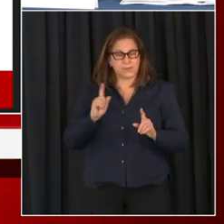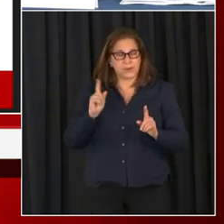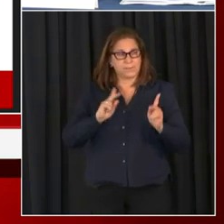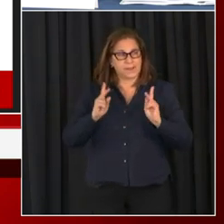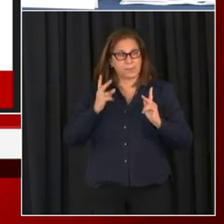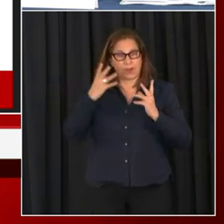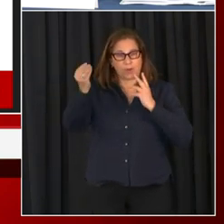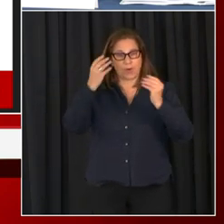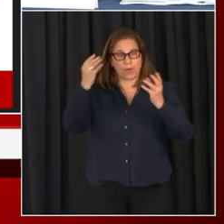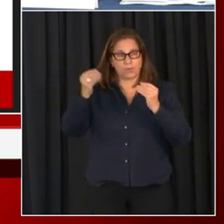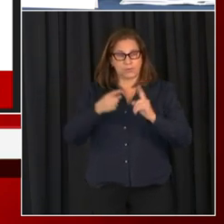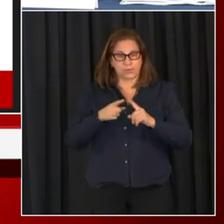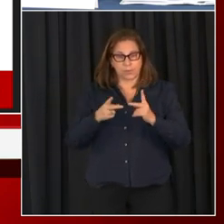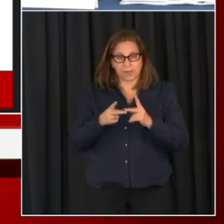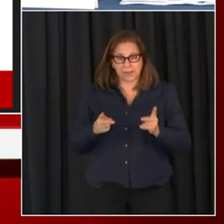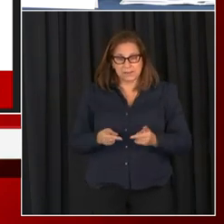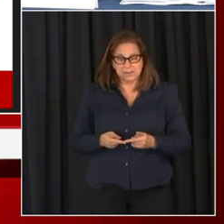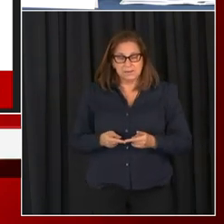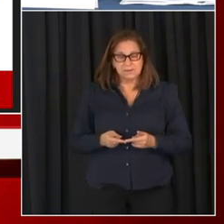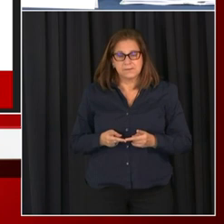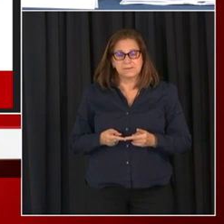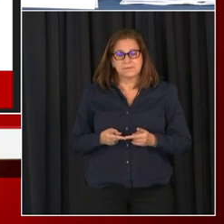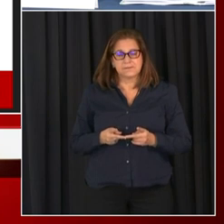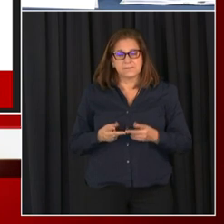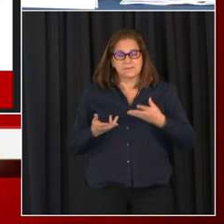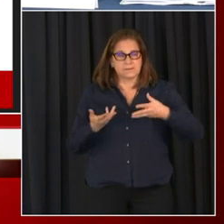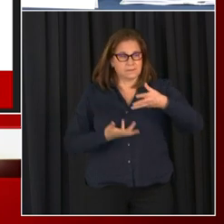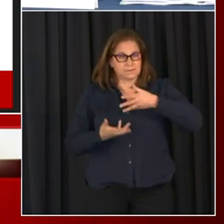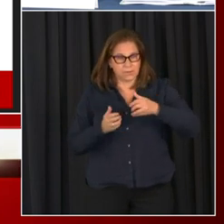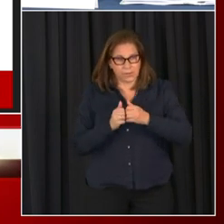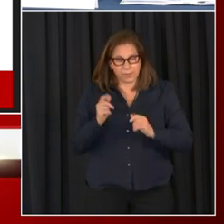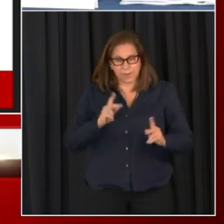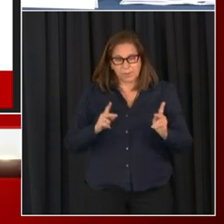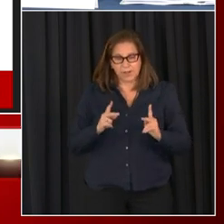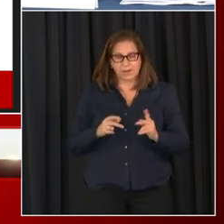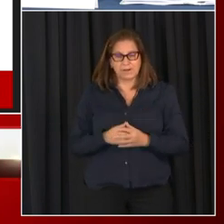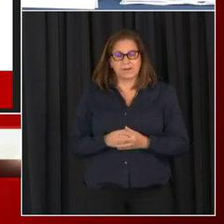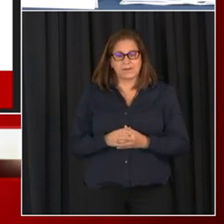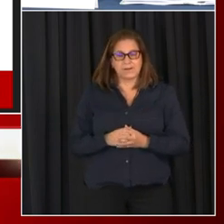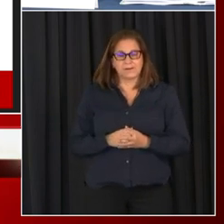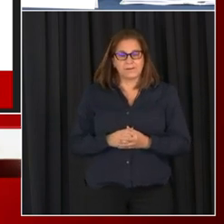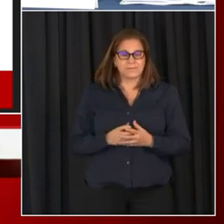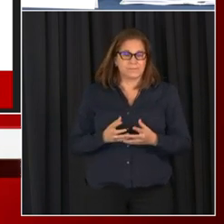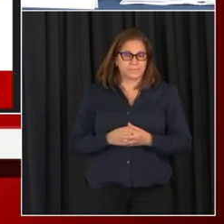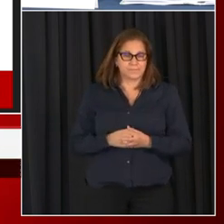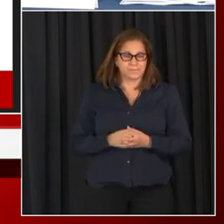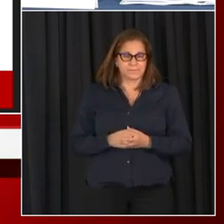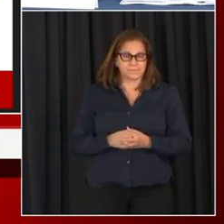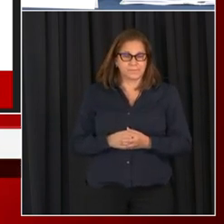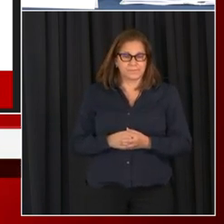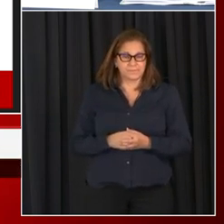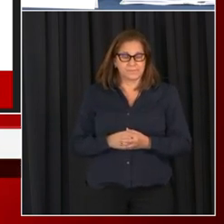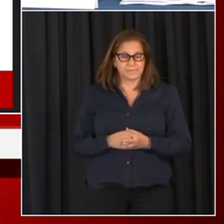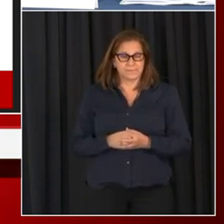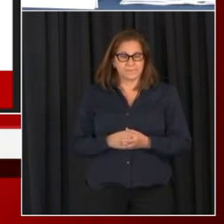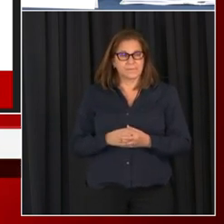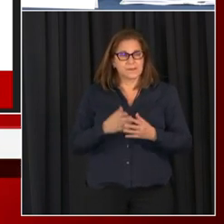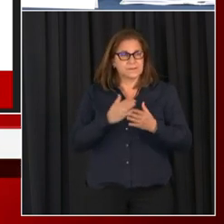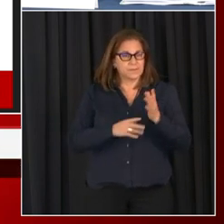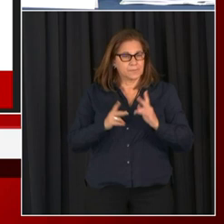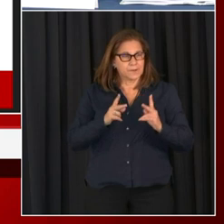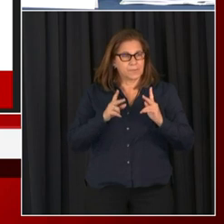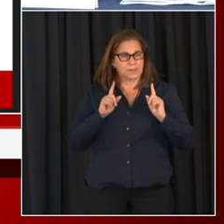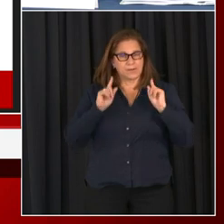of individuals who have returned to the workplace. That's okay from a public health perspective, because we know that those workplaces can have